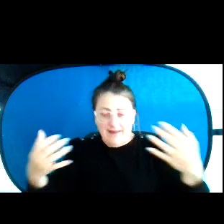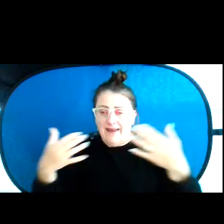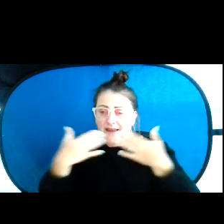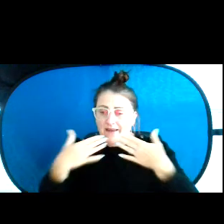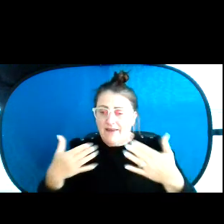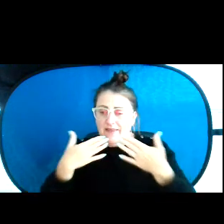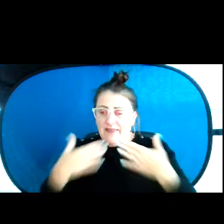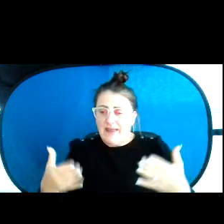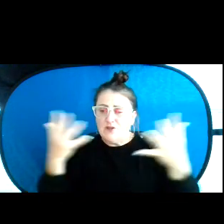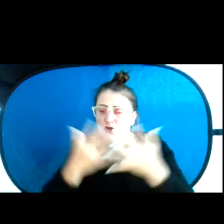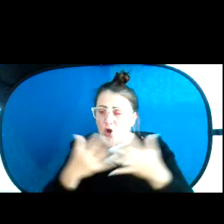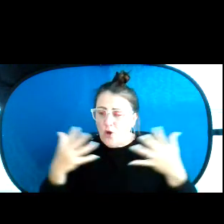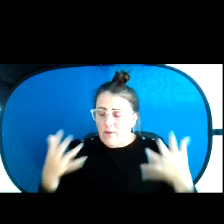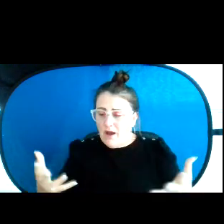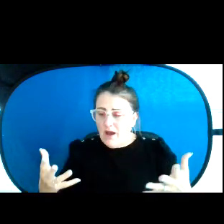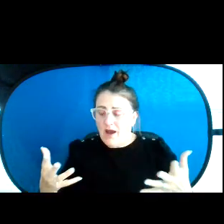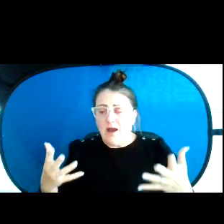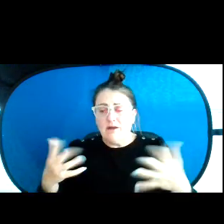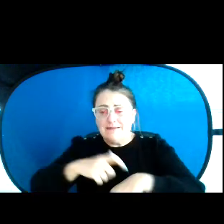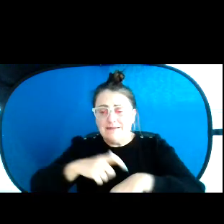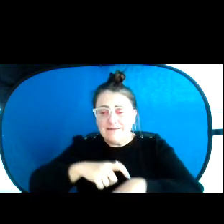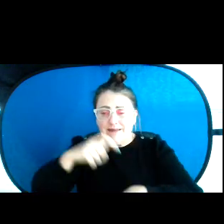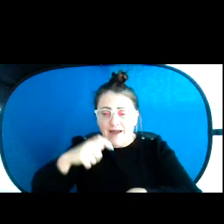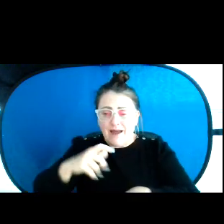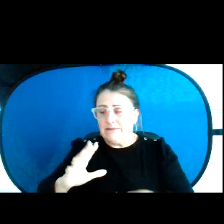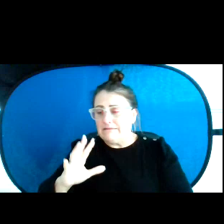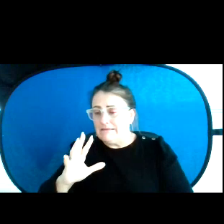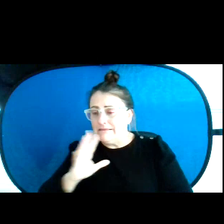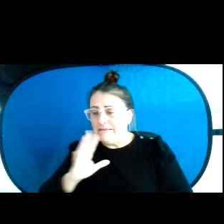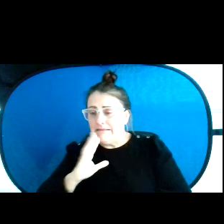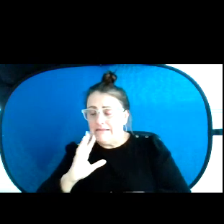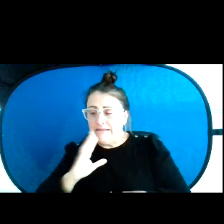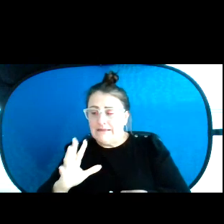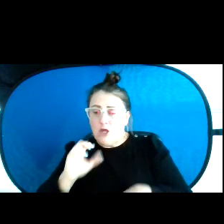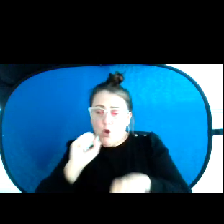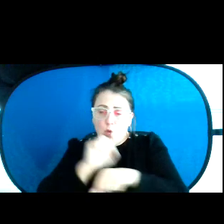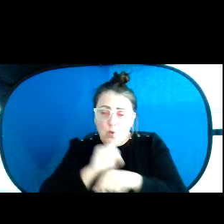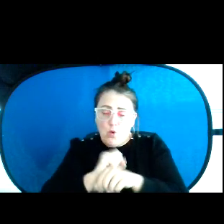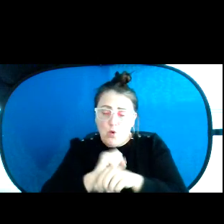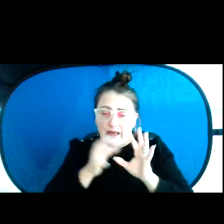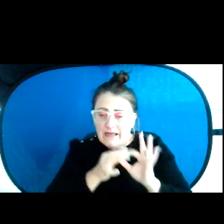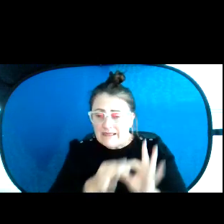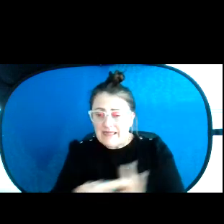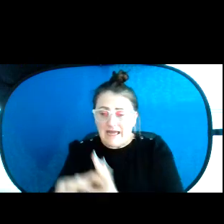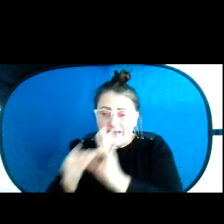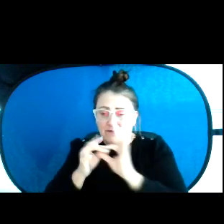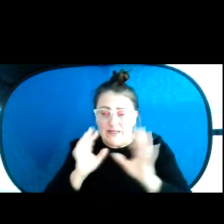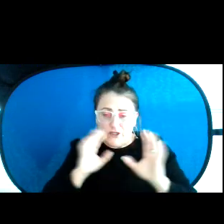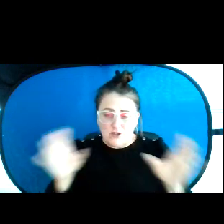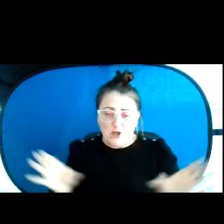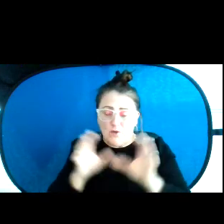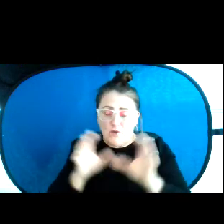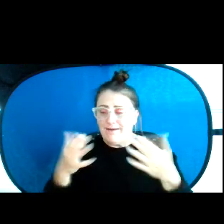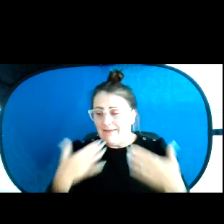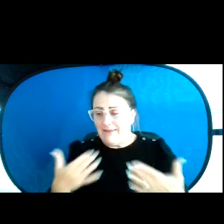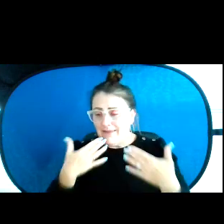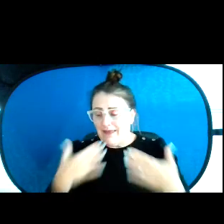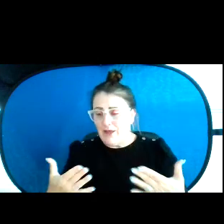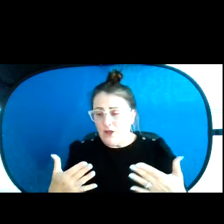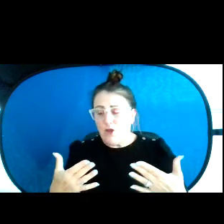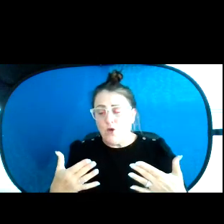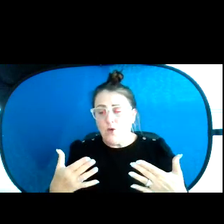body. Thank you so much for giving us the time to speak back to you, the work that we're collectively doing together. And thank you so much to the team behind the scenes that are giving